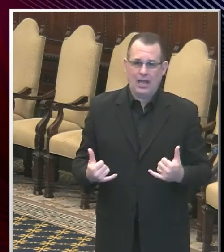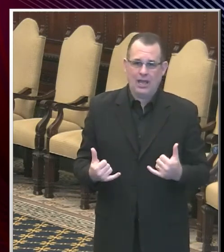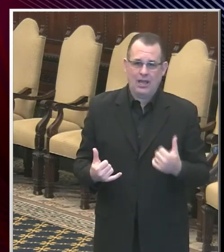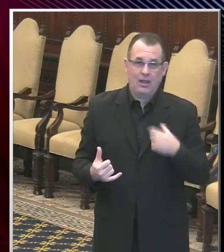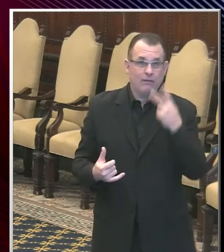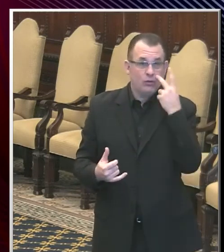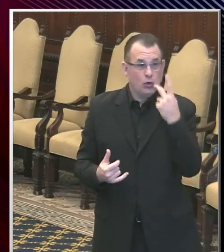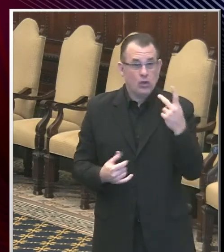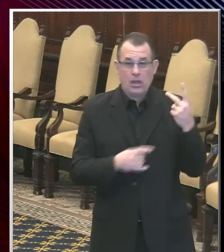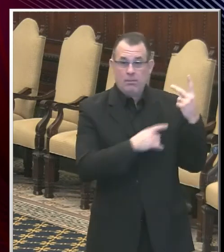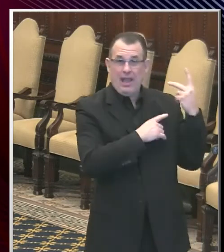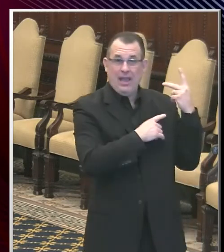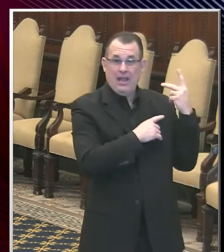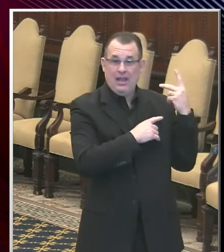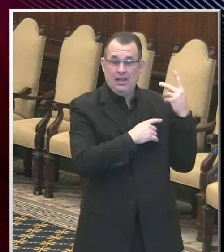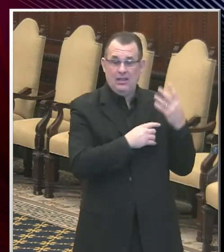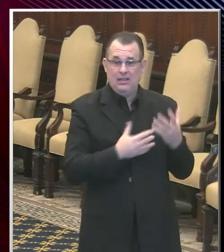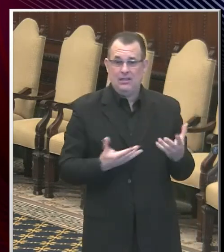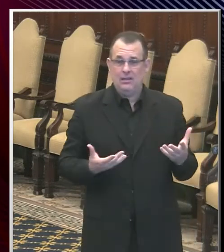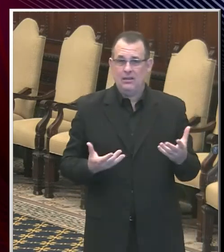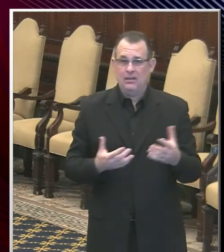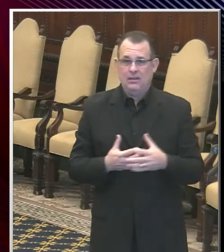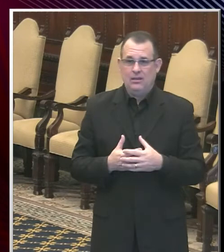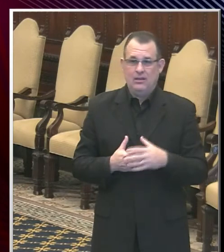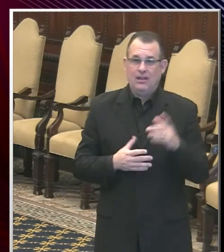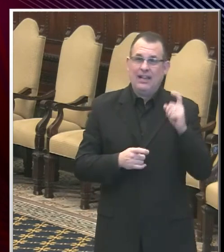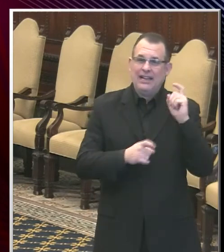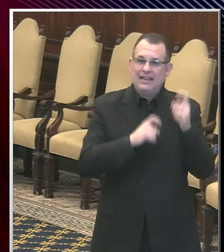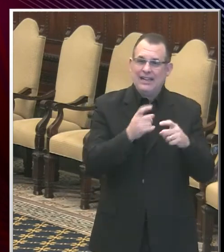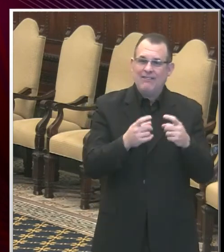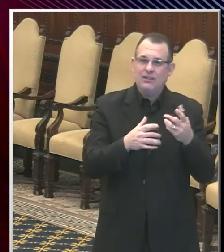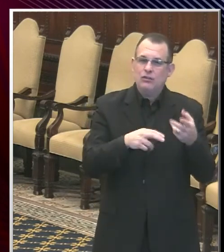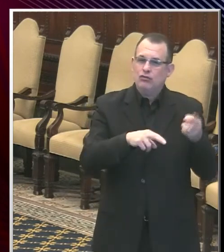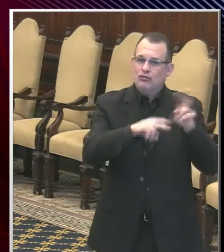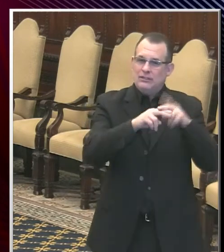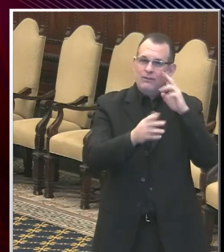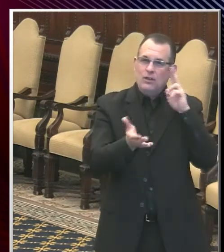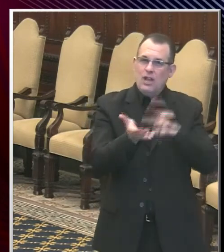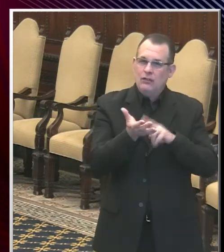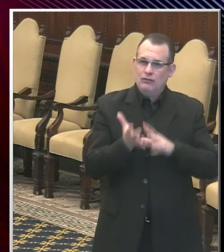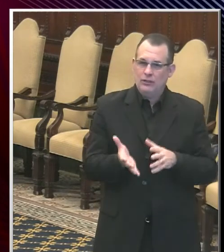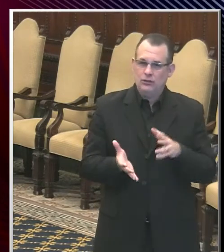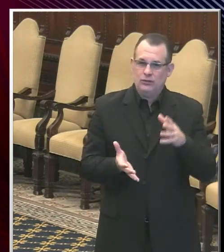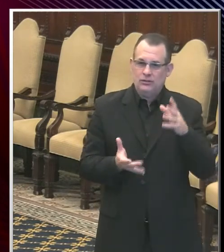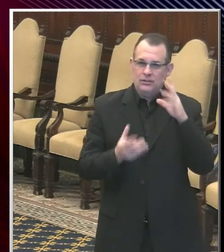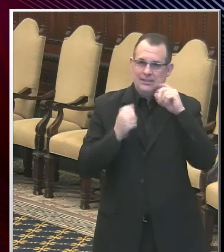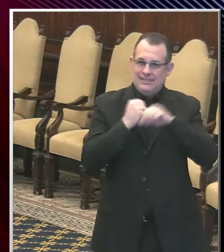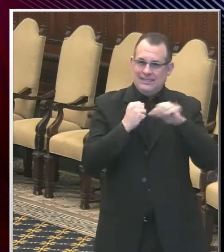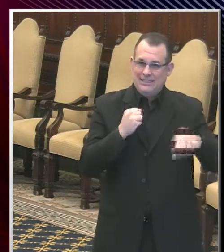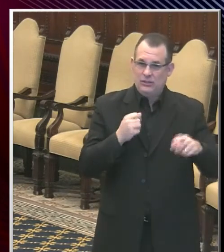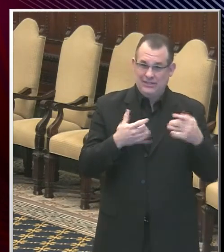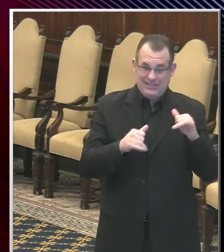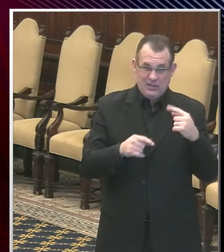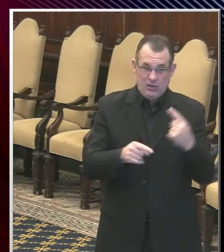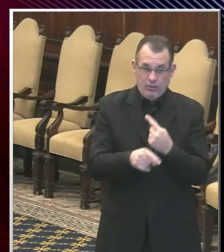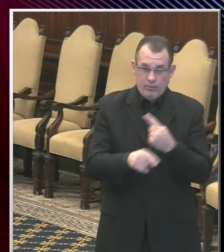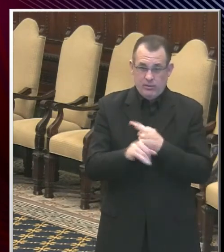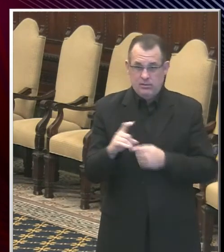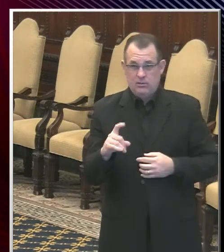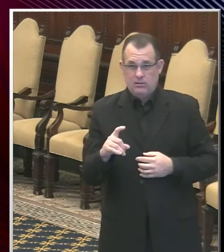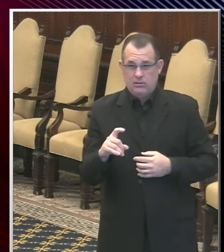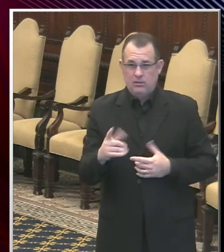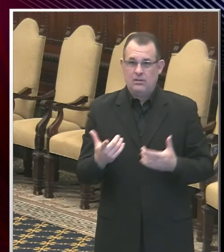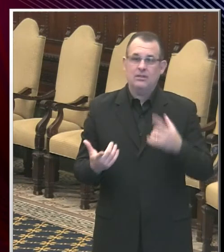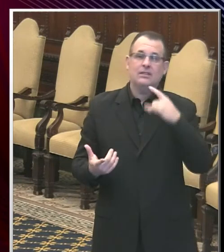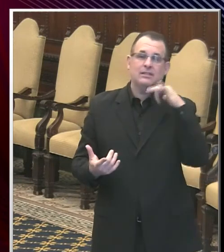it appropriate to give raises for those contract extensions? Yes, because these people